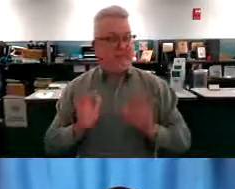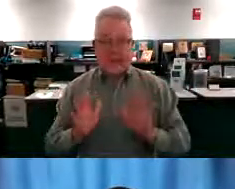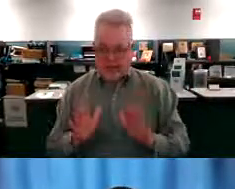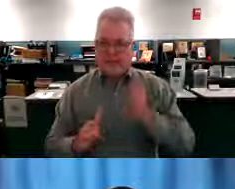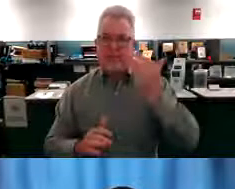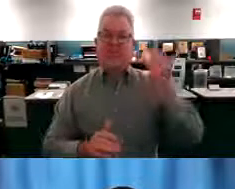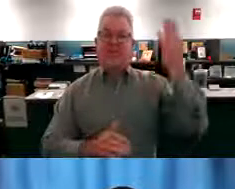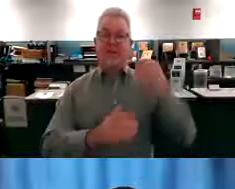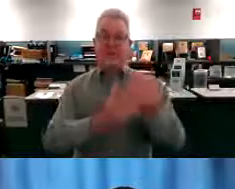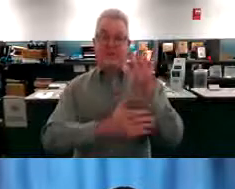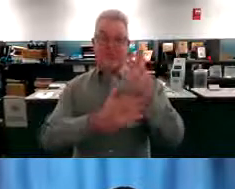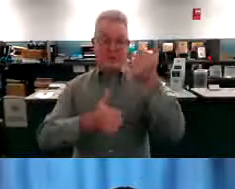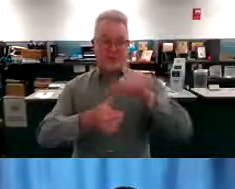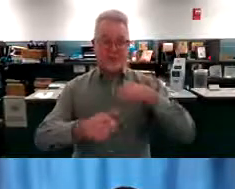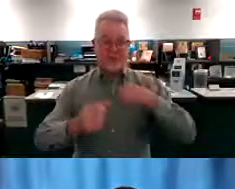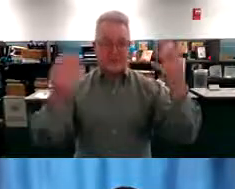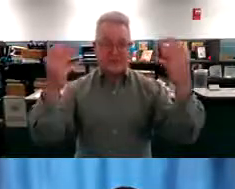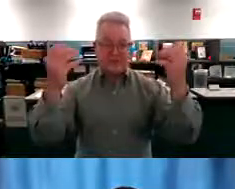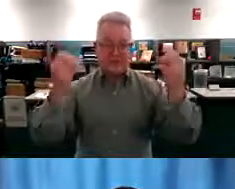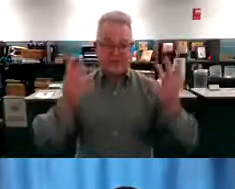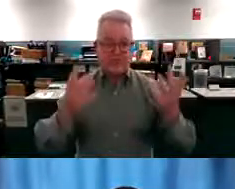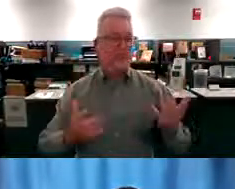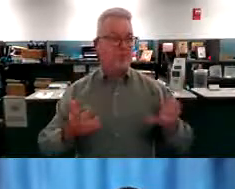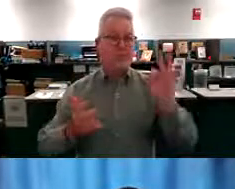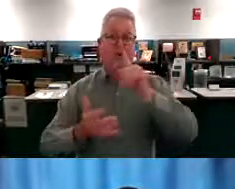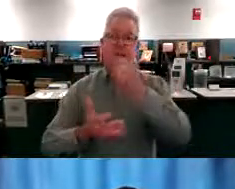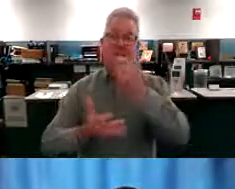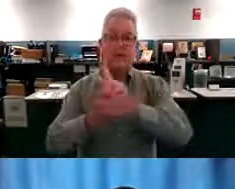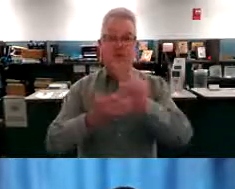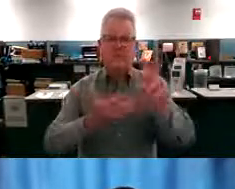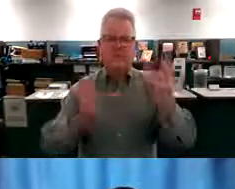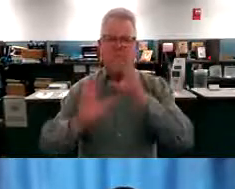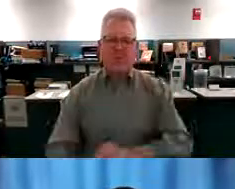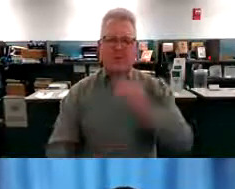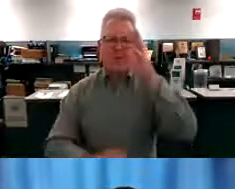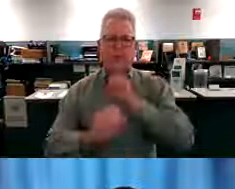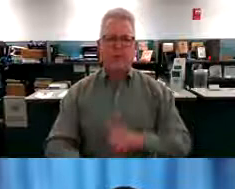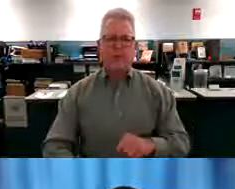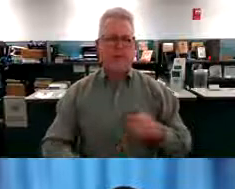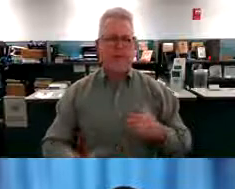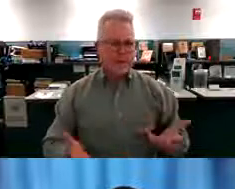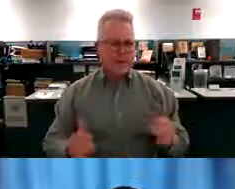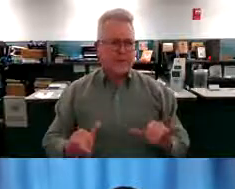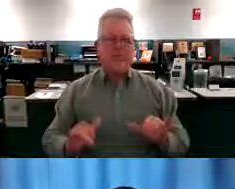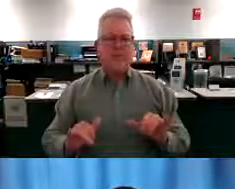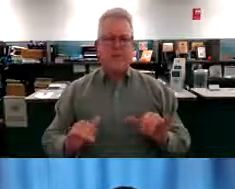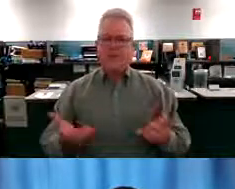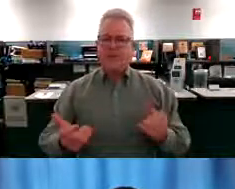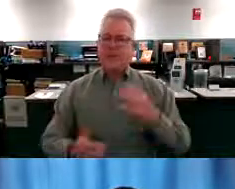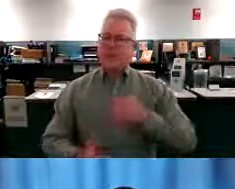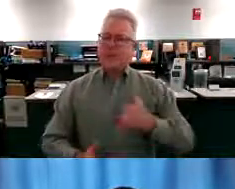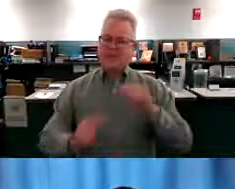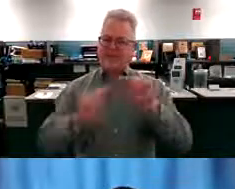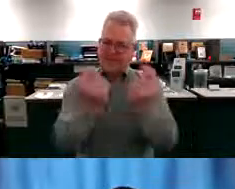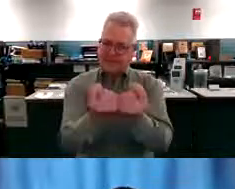was really, waiting to see how we could do things in the spring. You remember I gave a presentation, but then, for 2 weeks, then